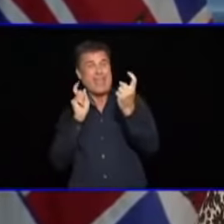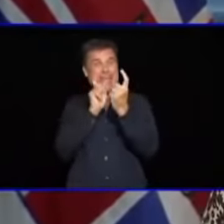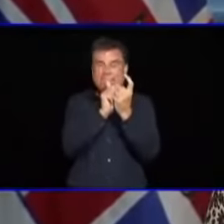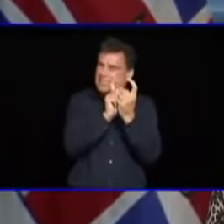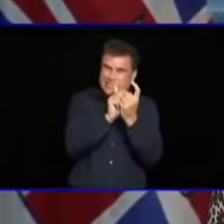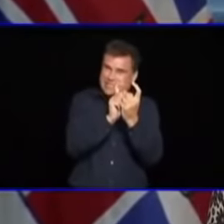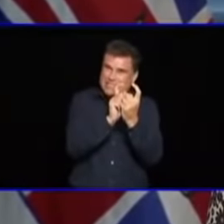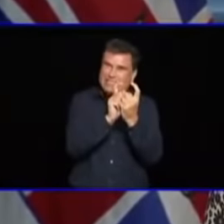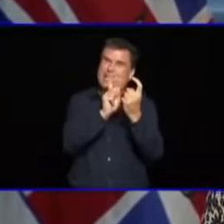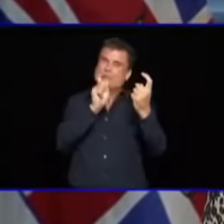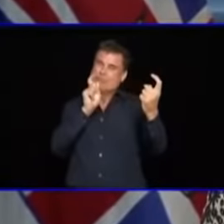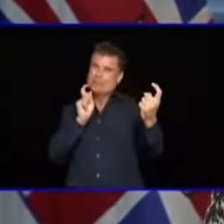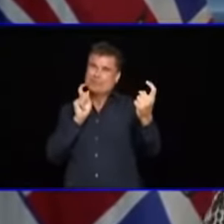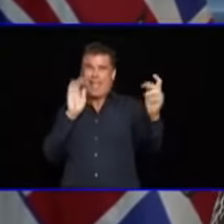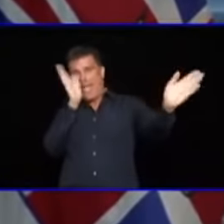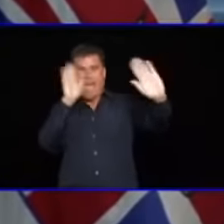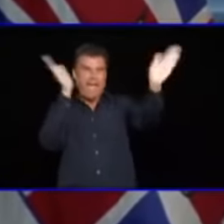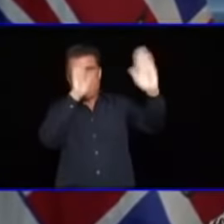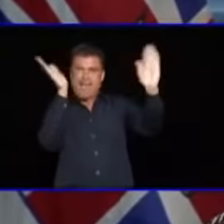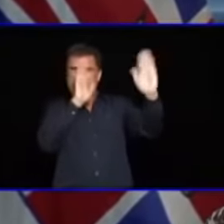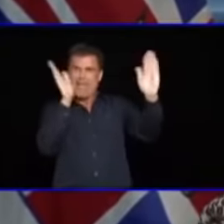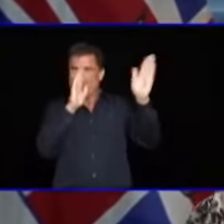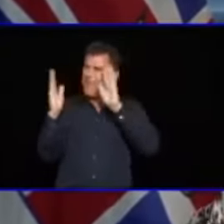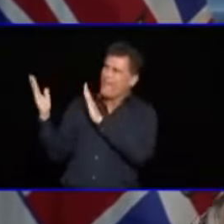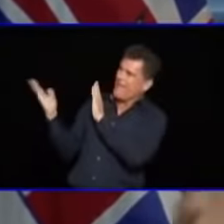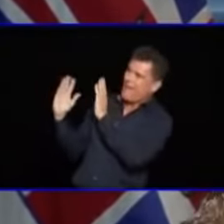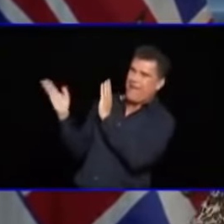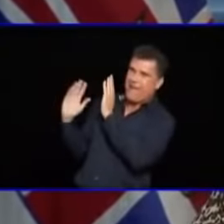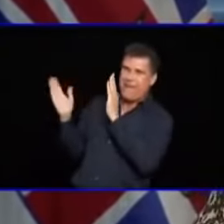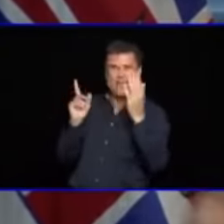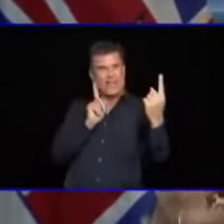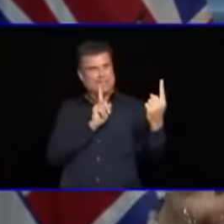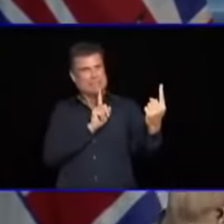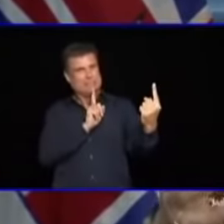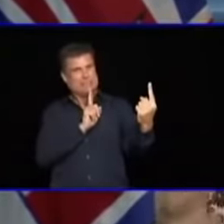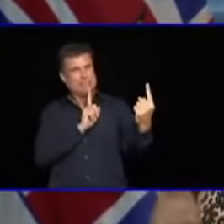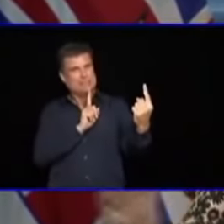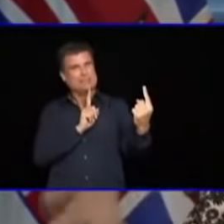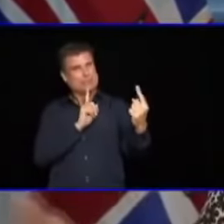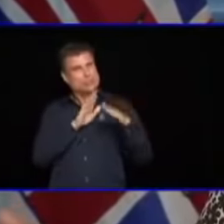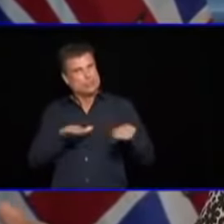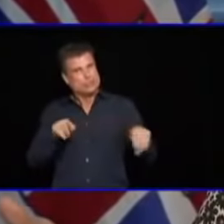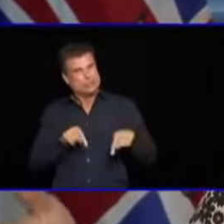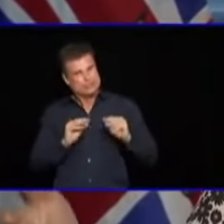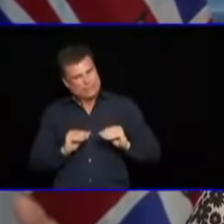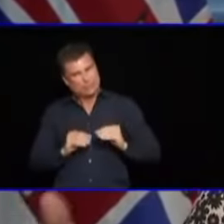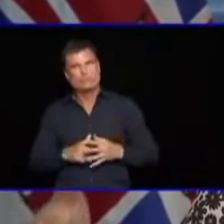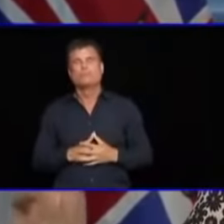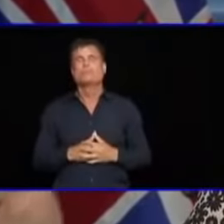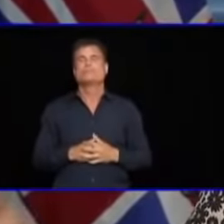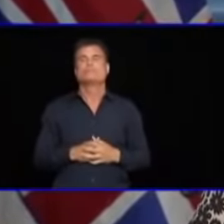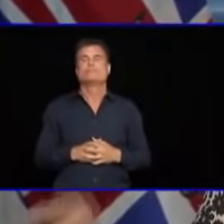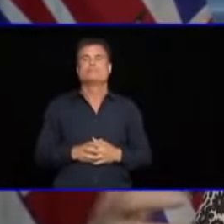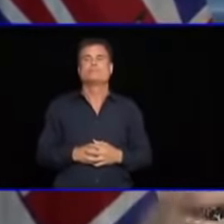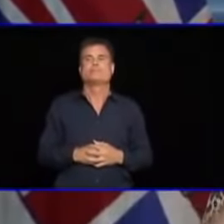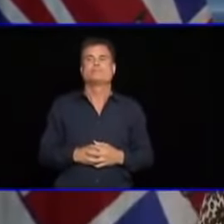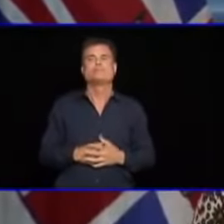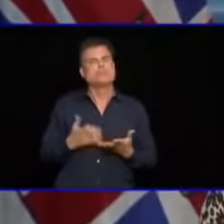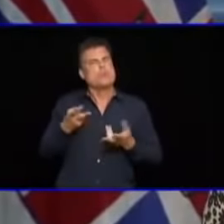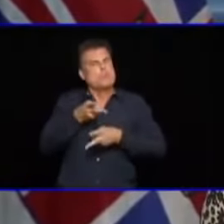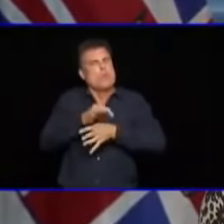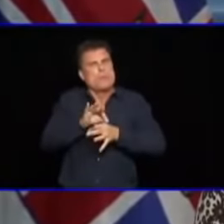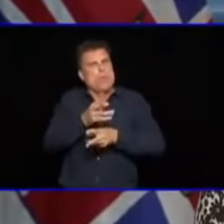are to be in those settings again. But what we're saying is in a controlled environment, so children sitting at a table or desks